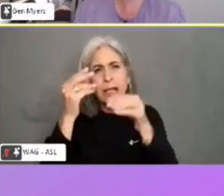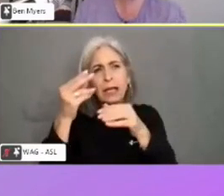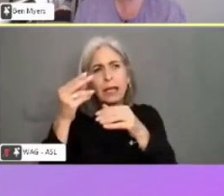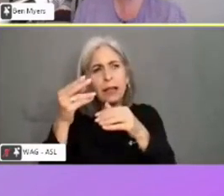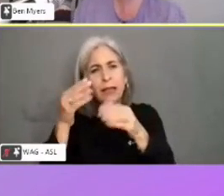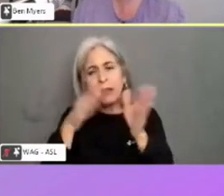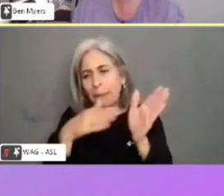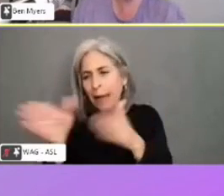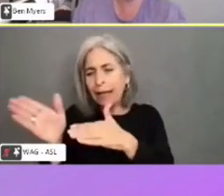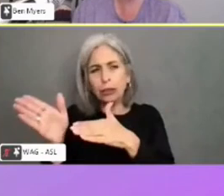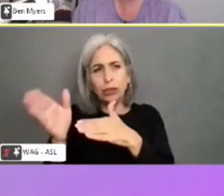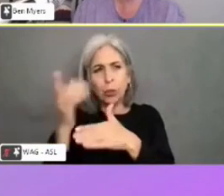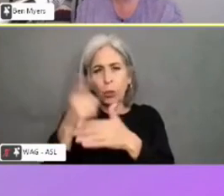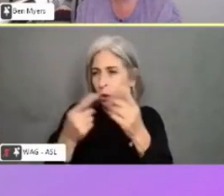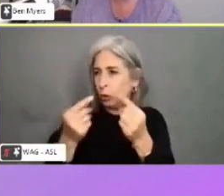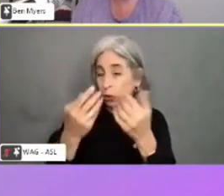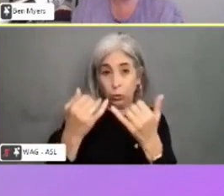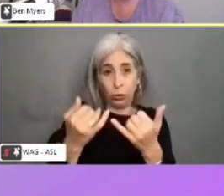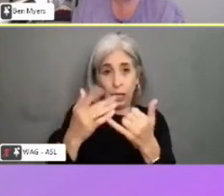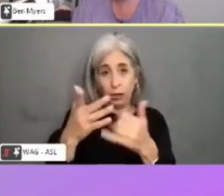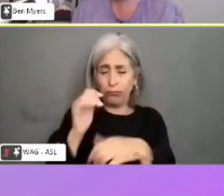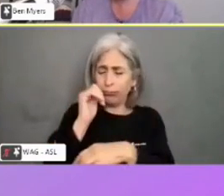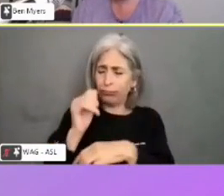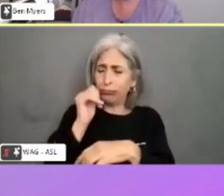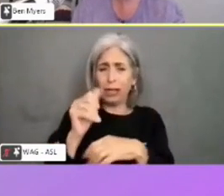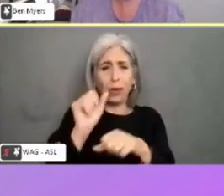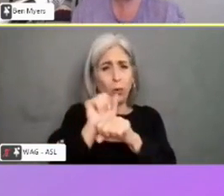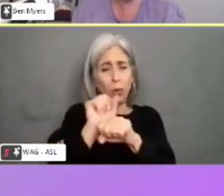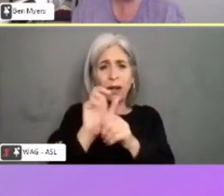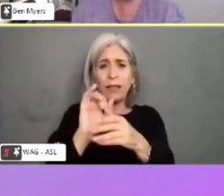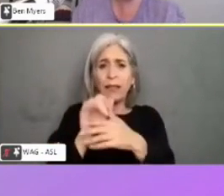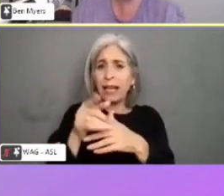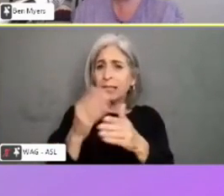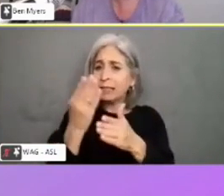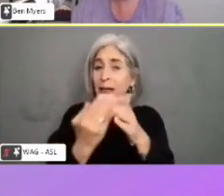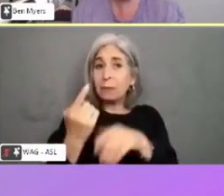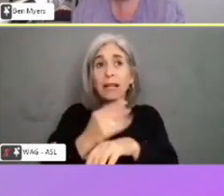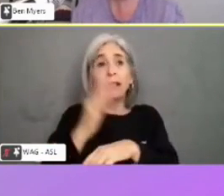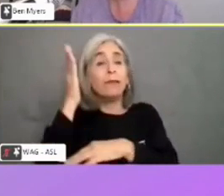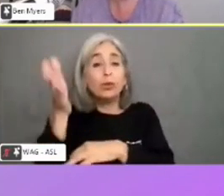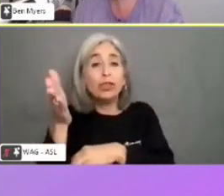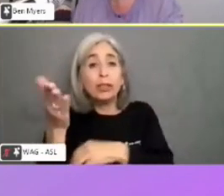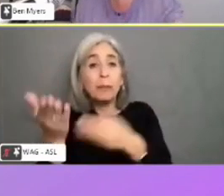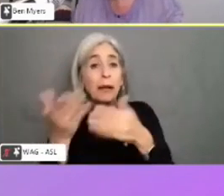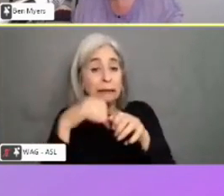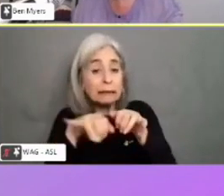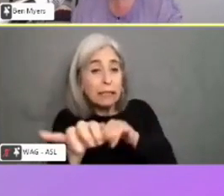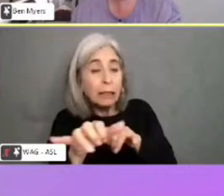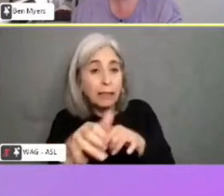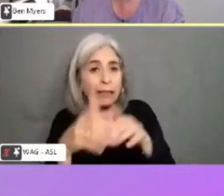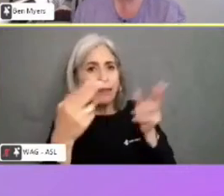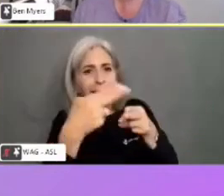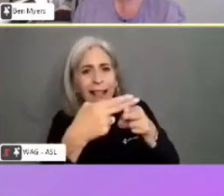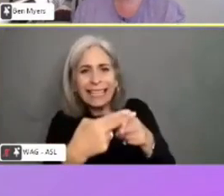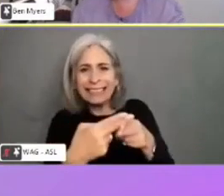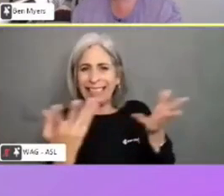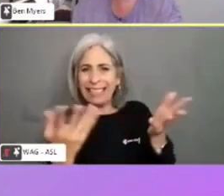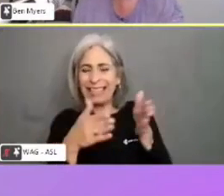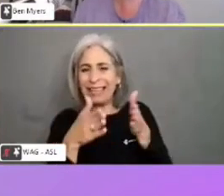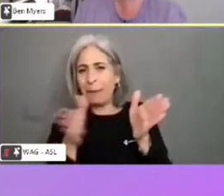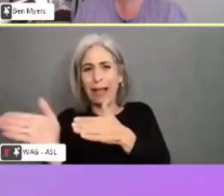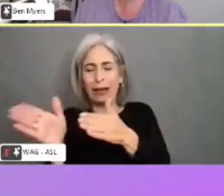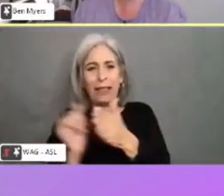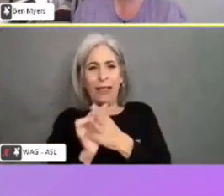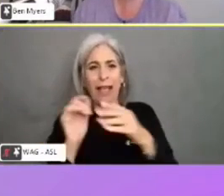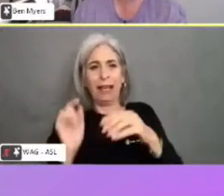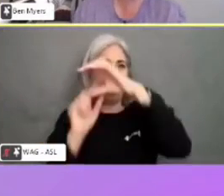patterns, the things you're doing today in your day-to-day that, someday may still be out there as a legacy pattern that browsers